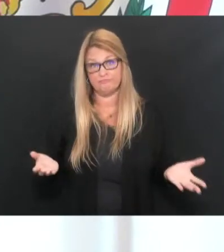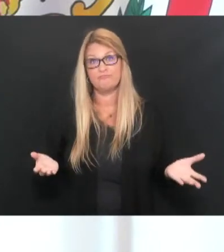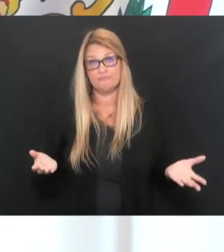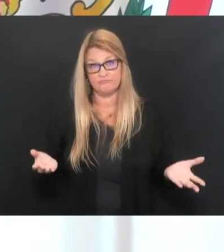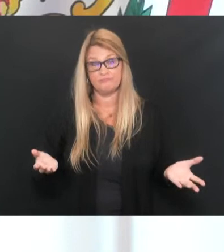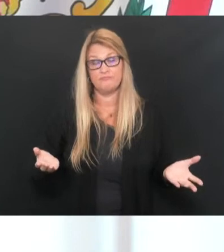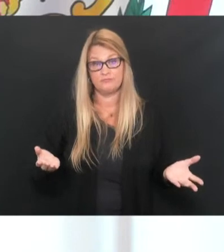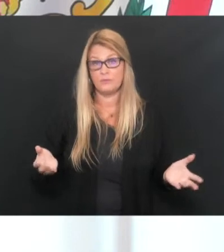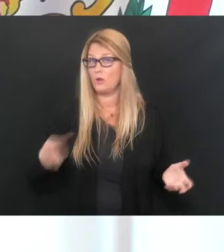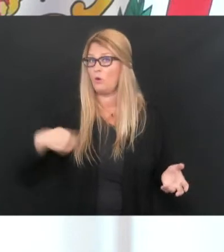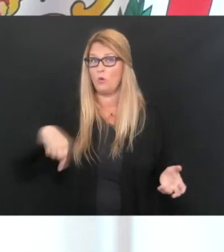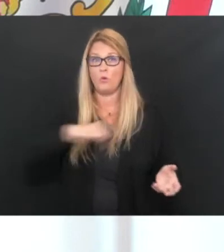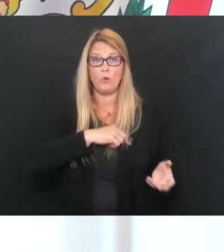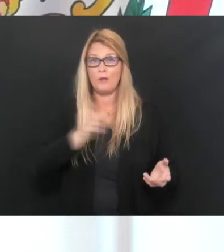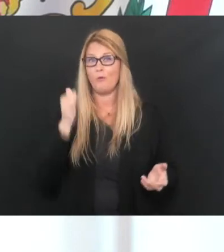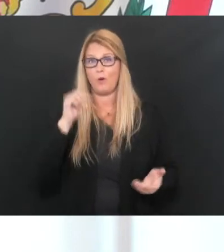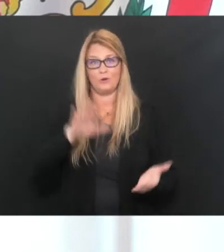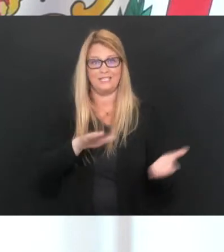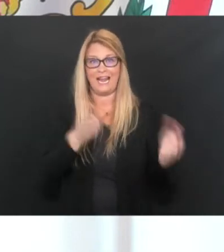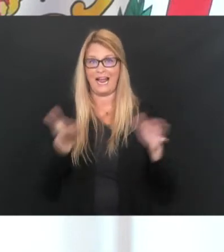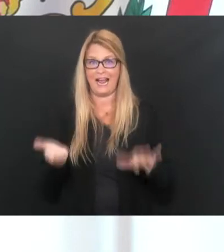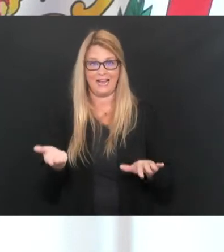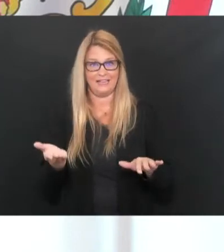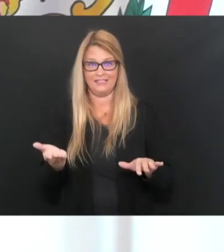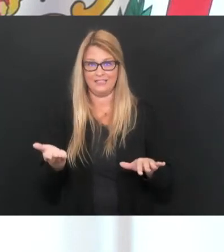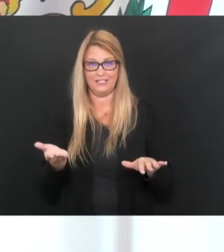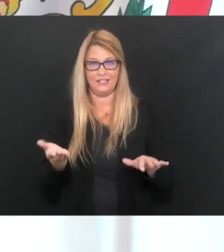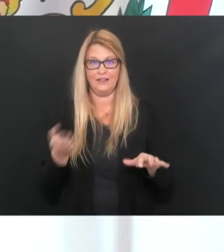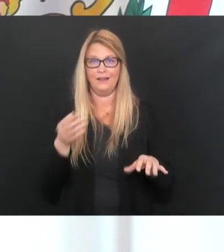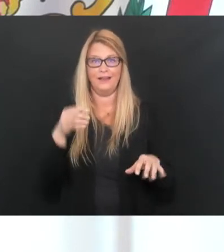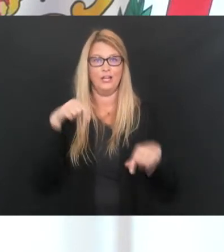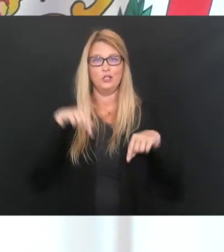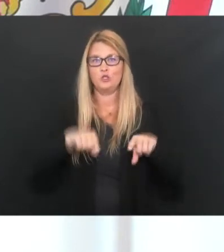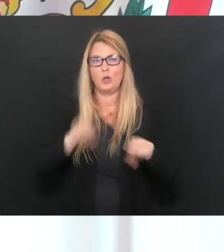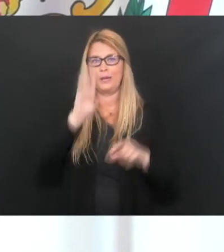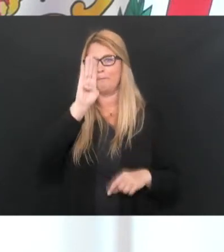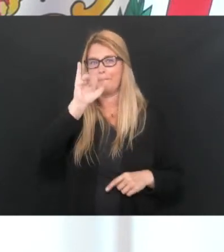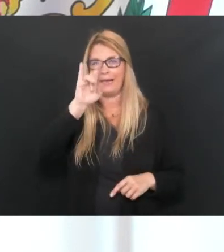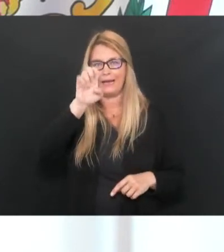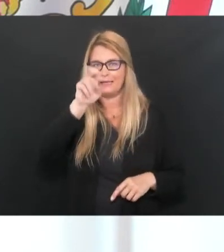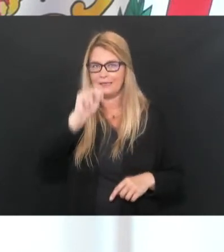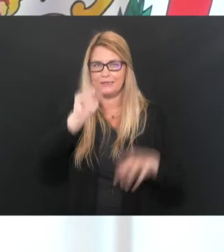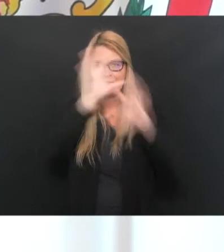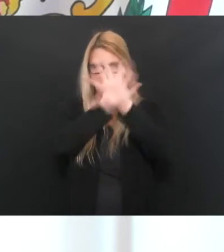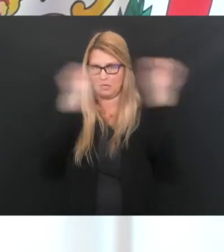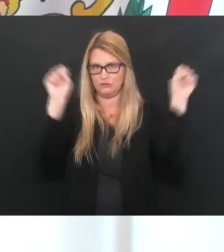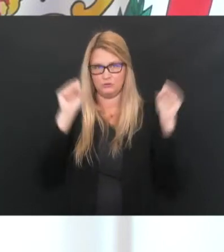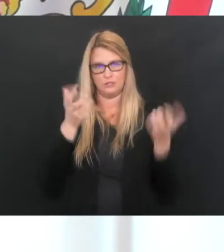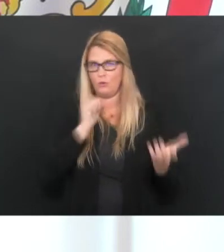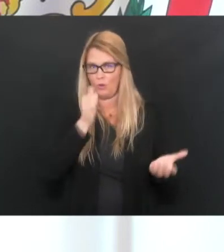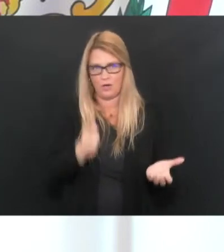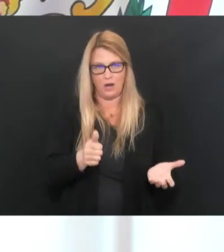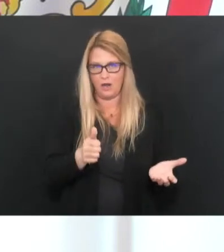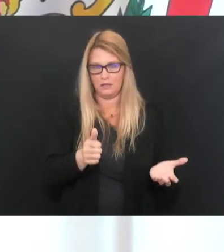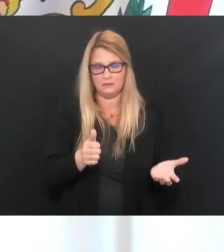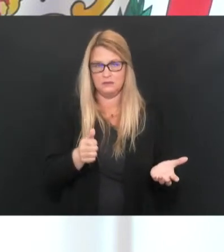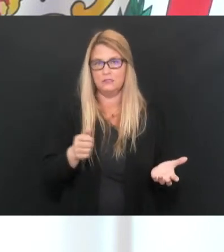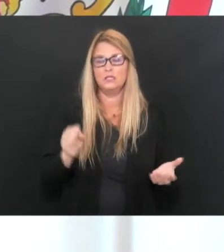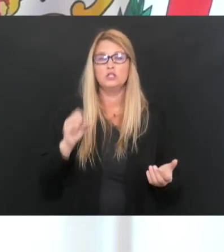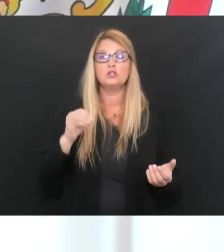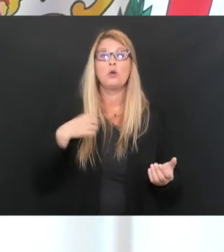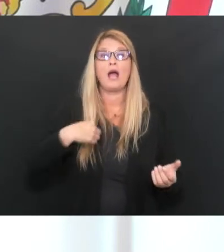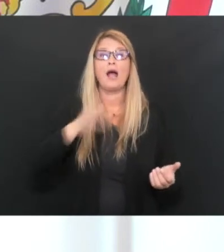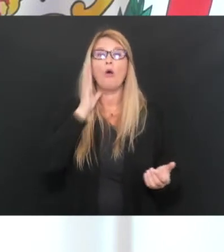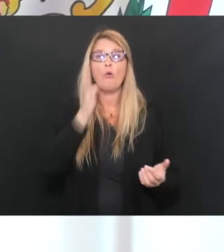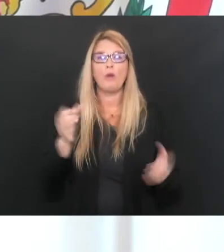Absolutely, we will not die with the Biden administration. Absolutely, I know, and I will fight for